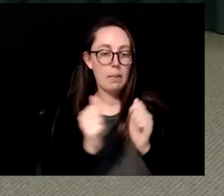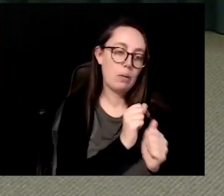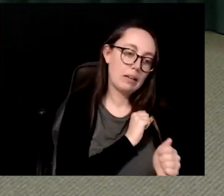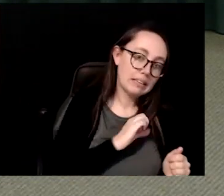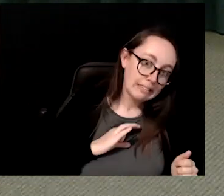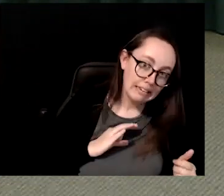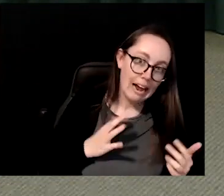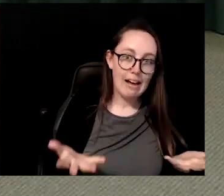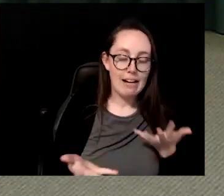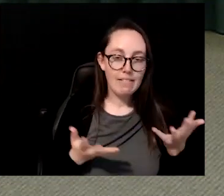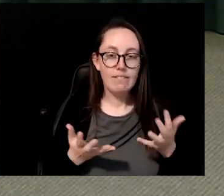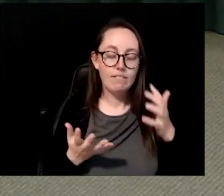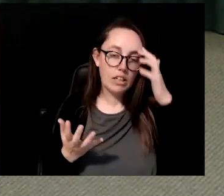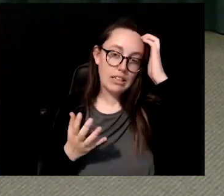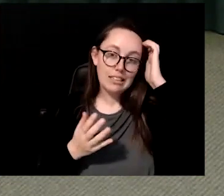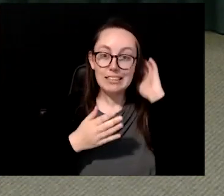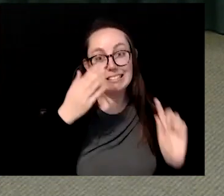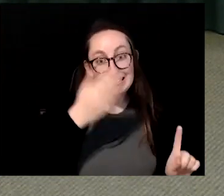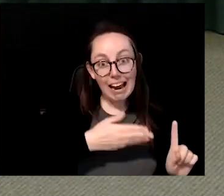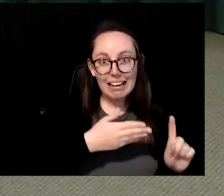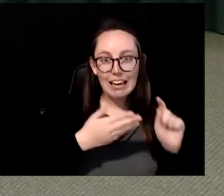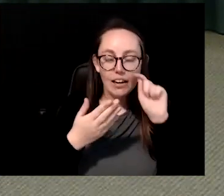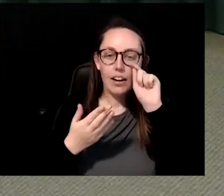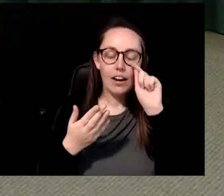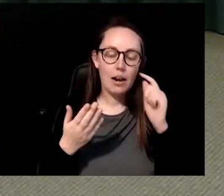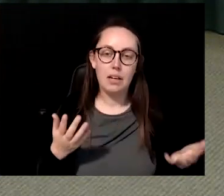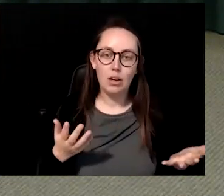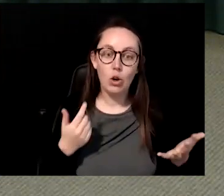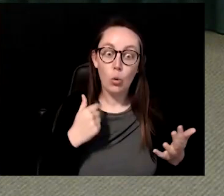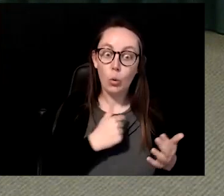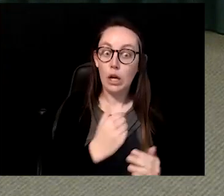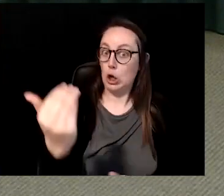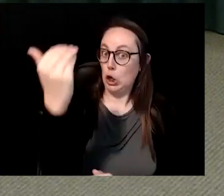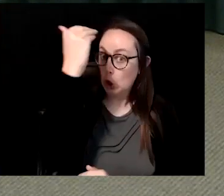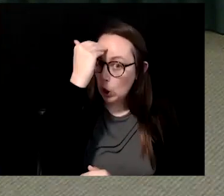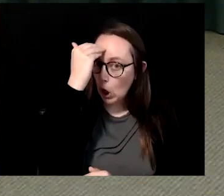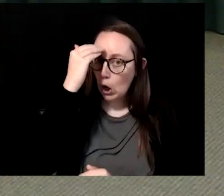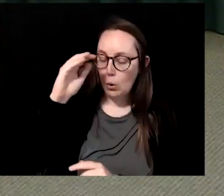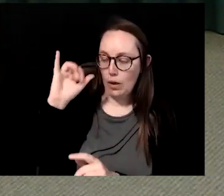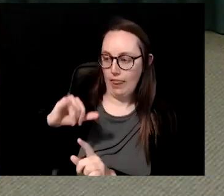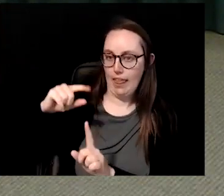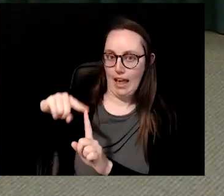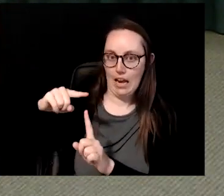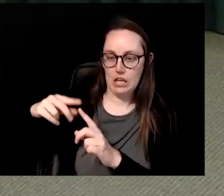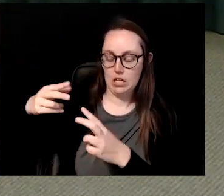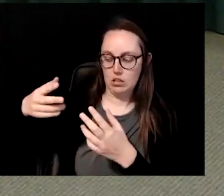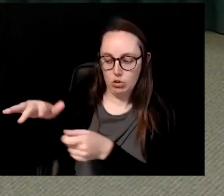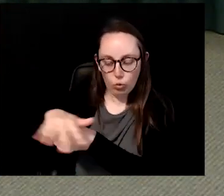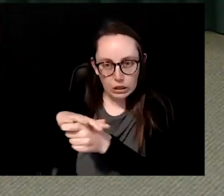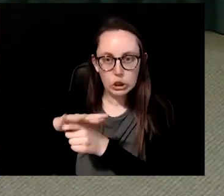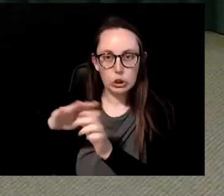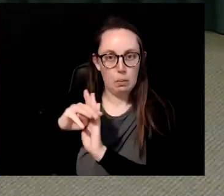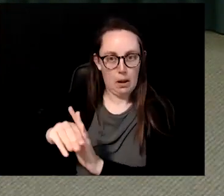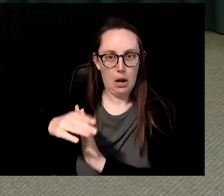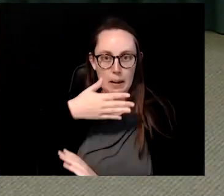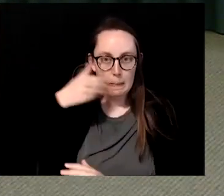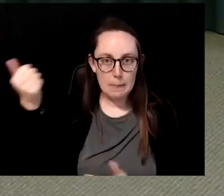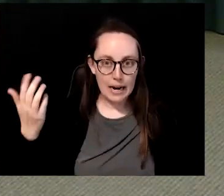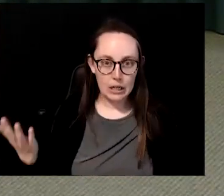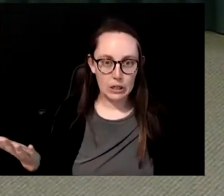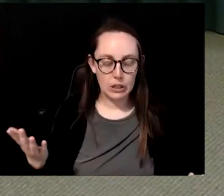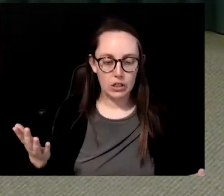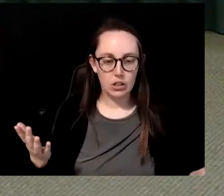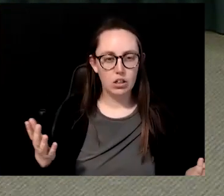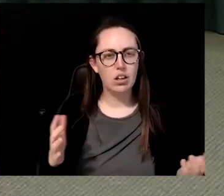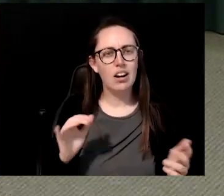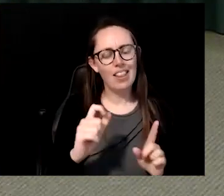that word guarantee disturbing to some folks is because I think even it was appropriately used I think in the sentence